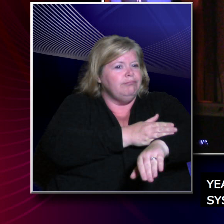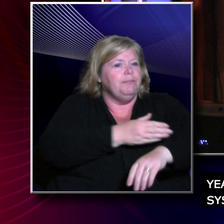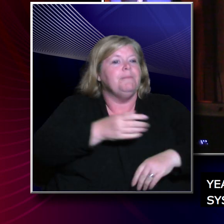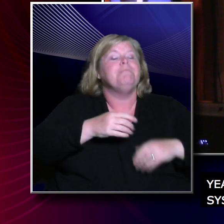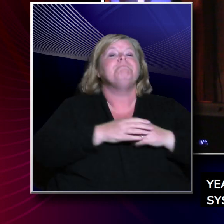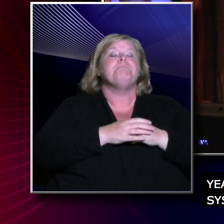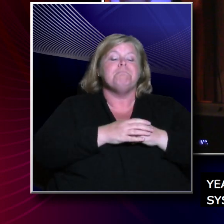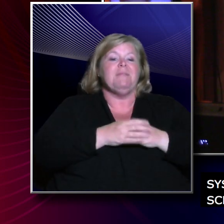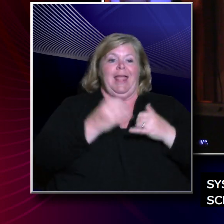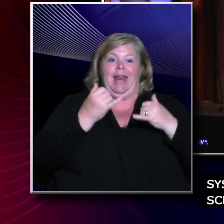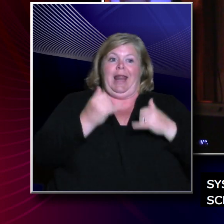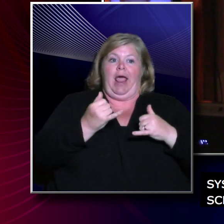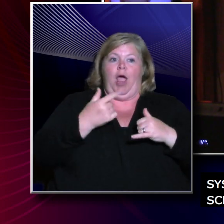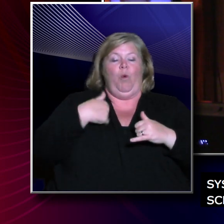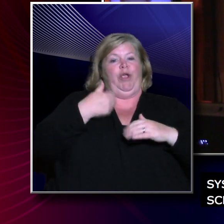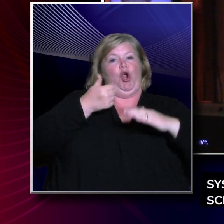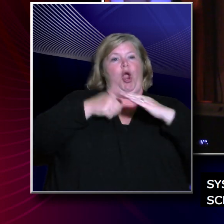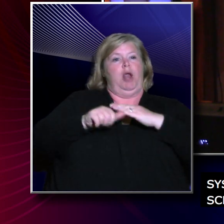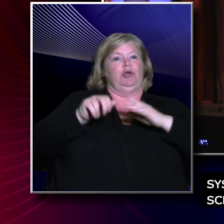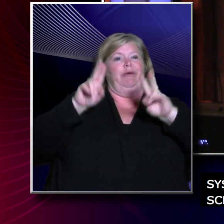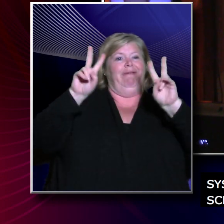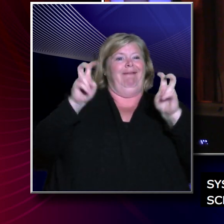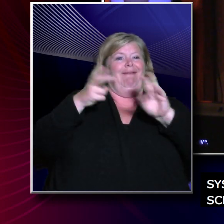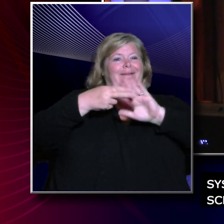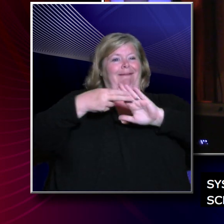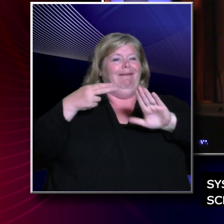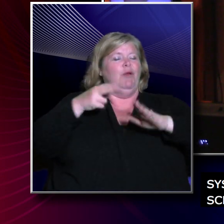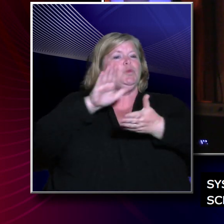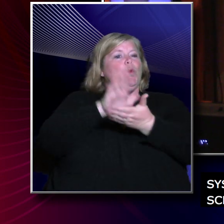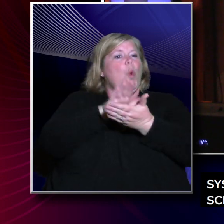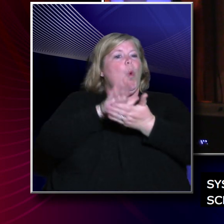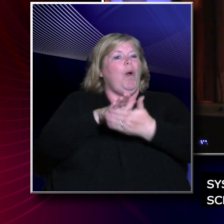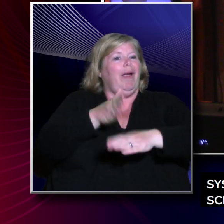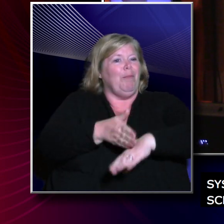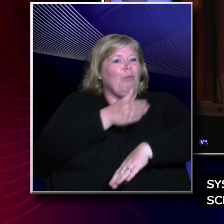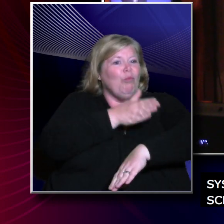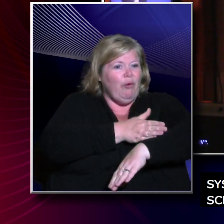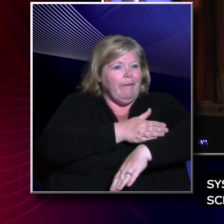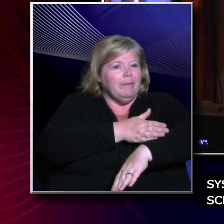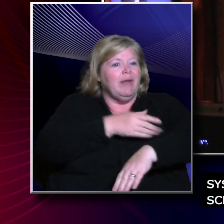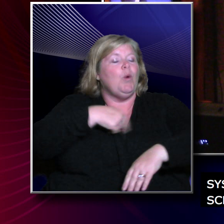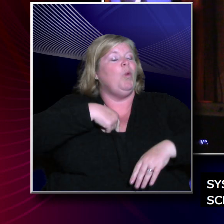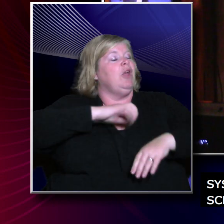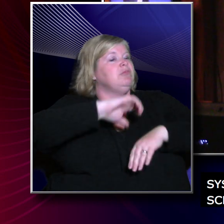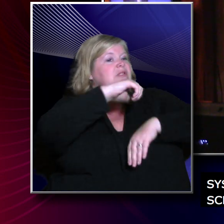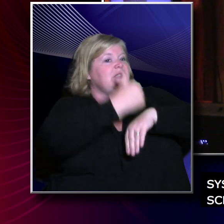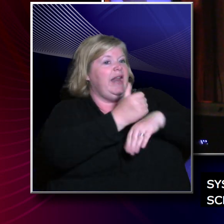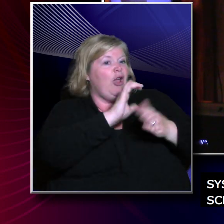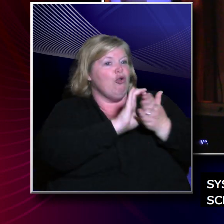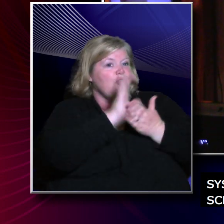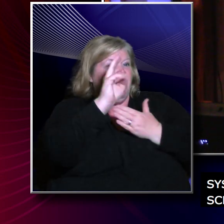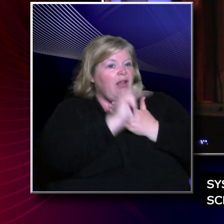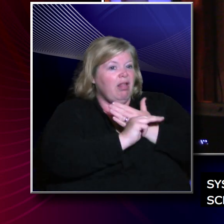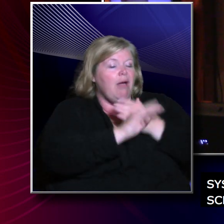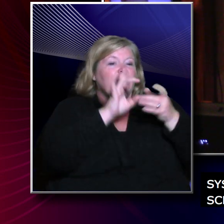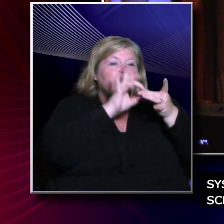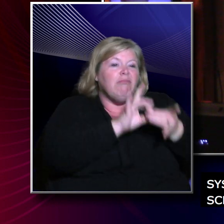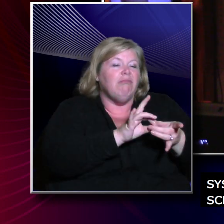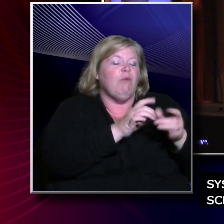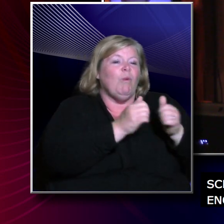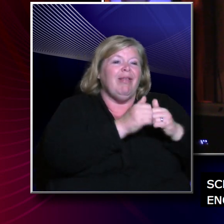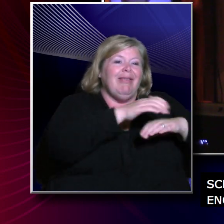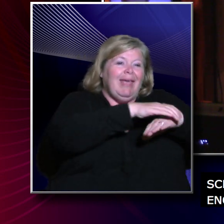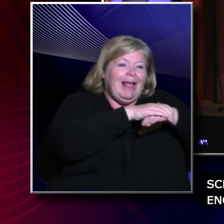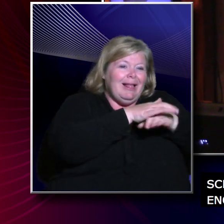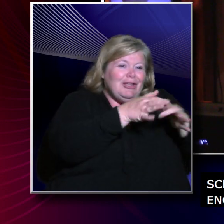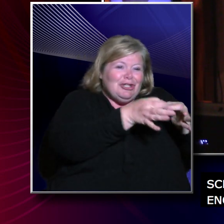school improvement, and we're setting up curriculum in English, language, arts, and behavior curriculum